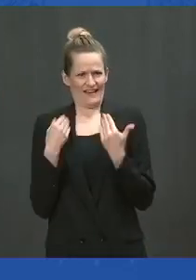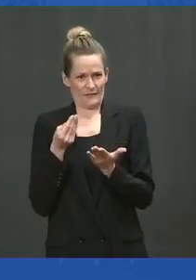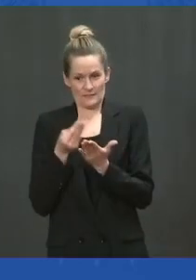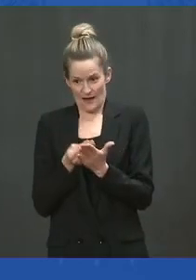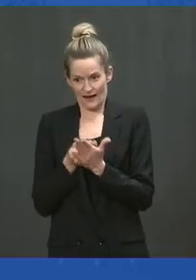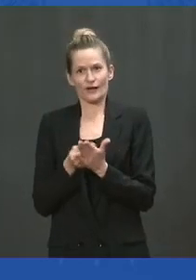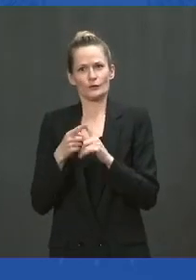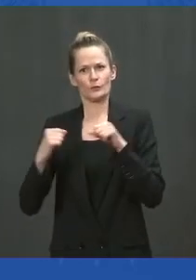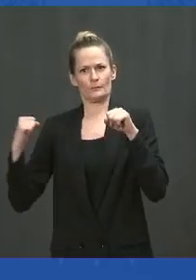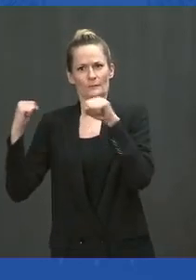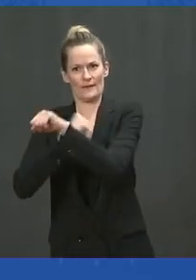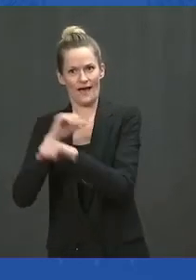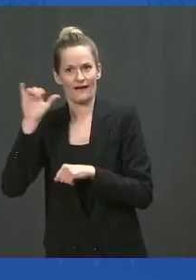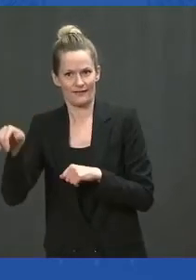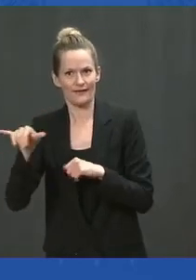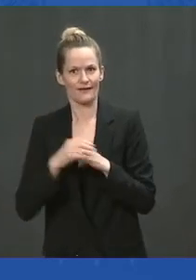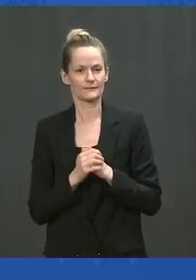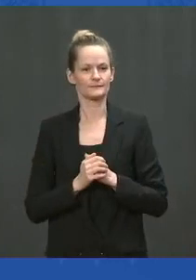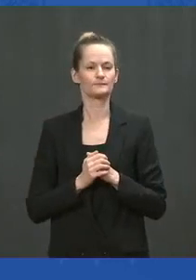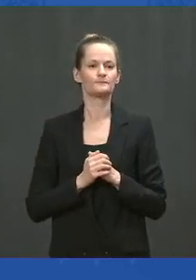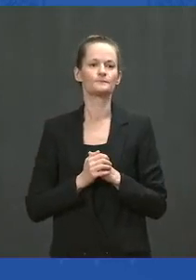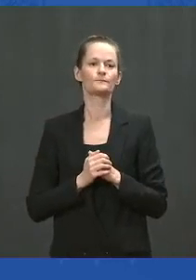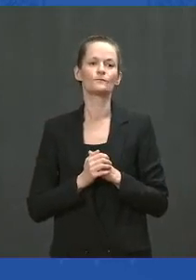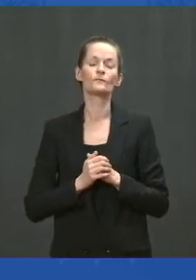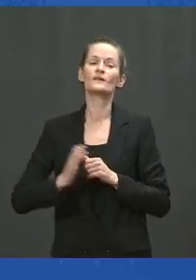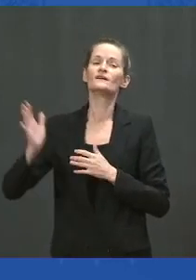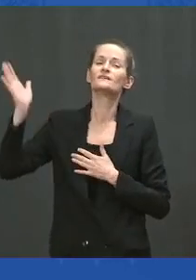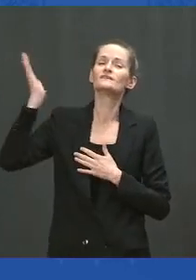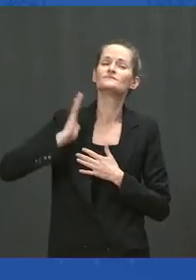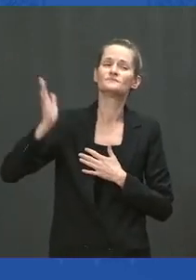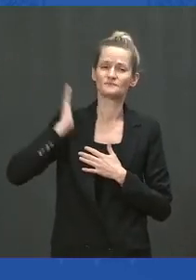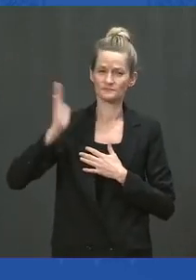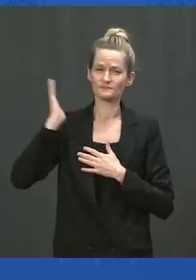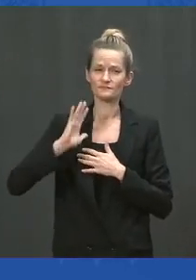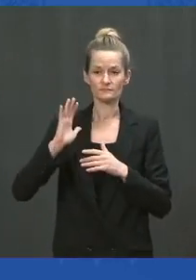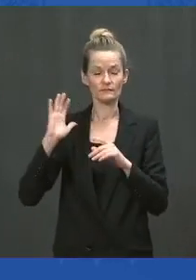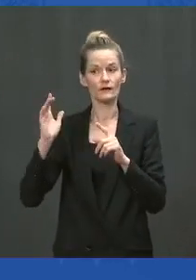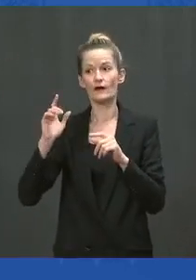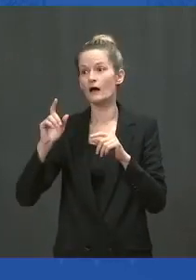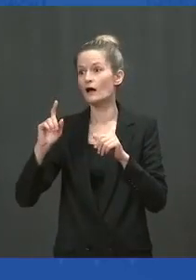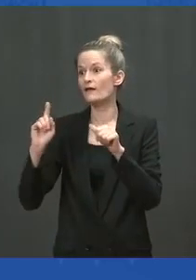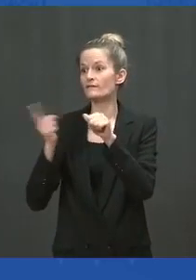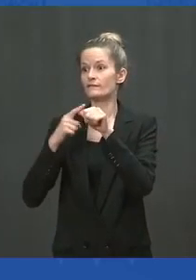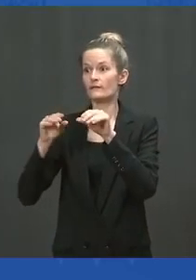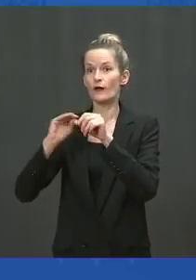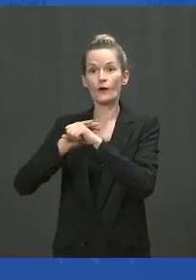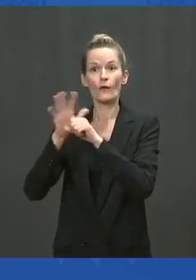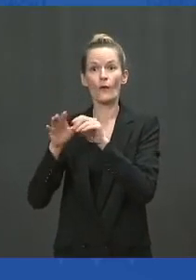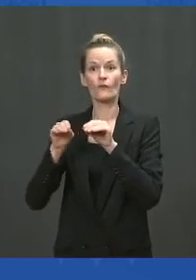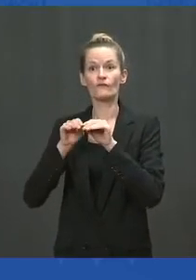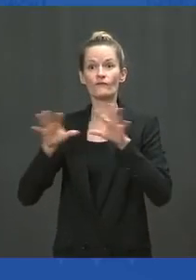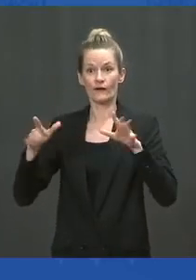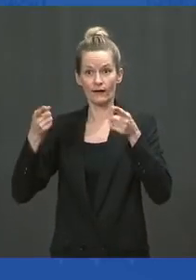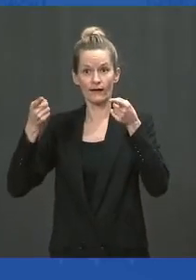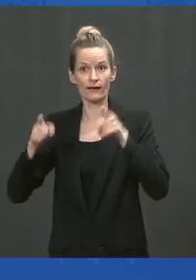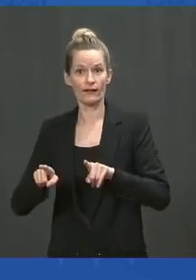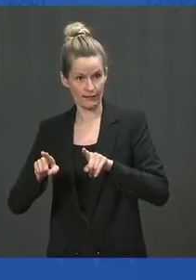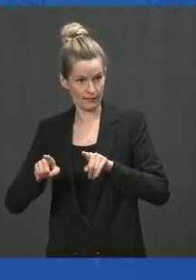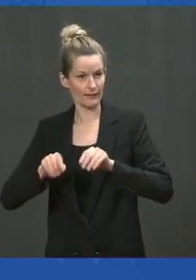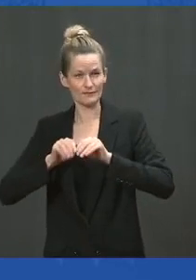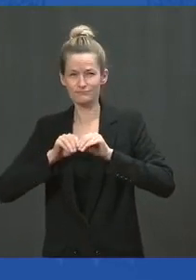a nation, we didn't have the tools to deal with either. Nearly 4,000 Americans were dying each and every